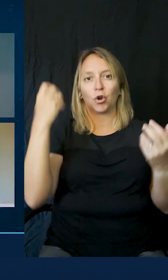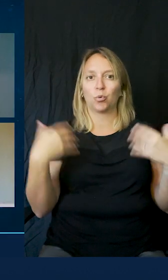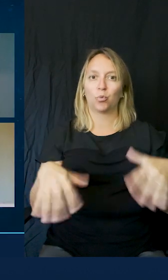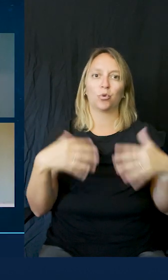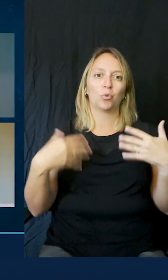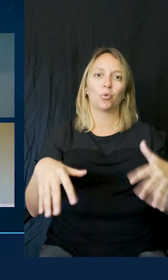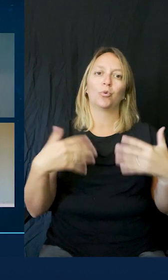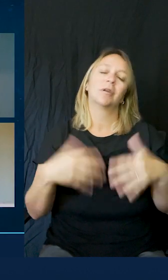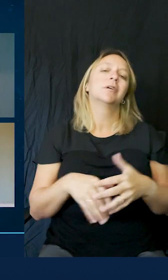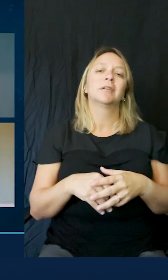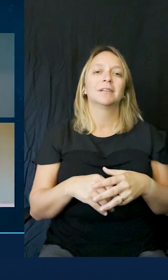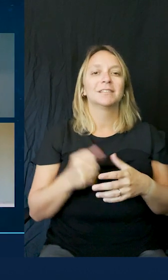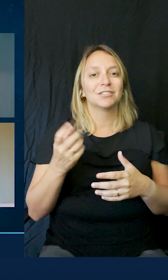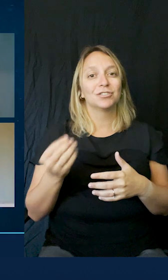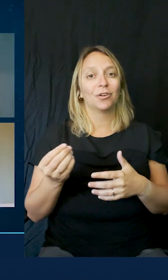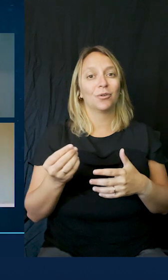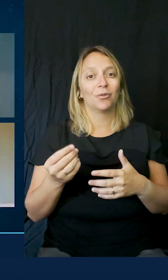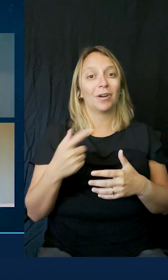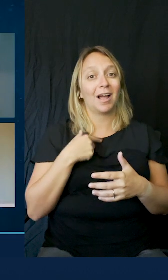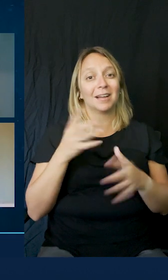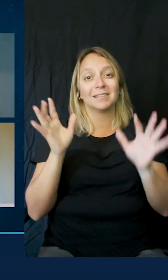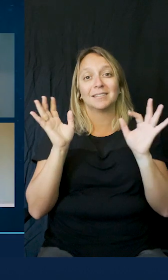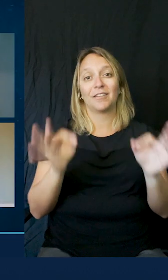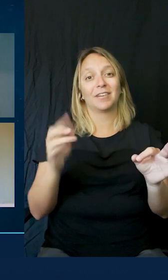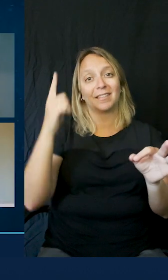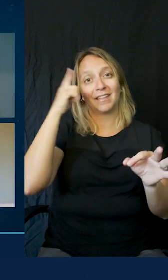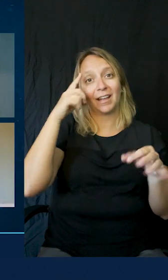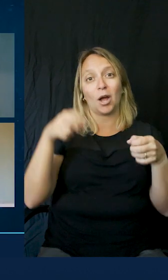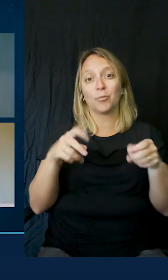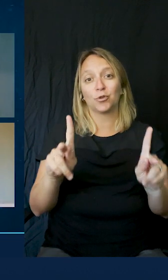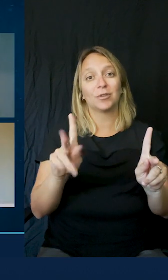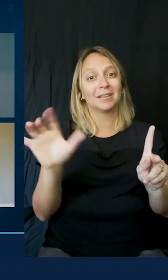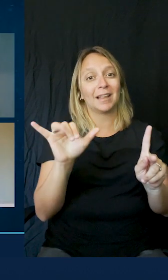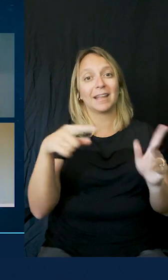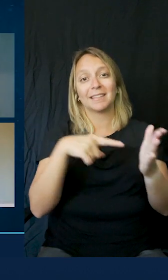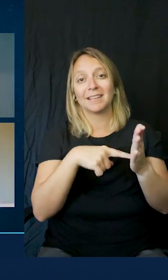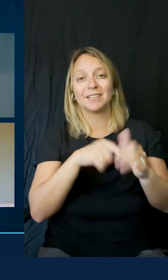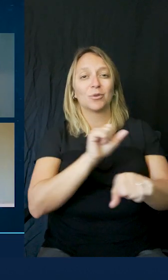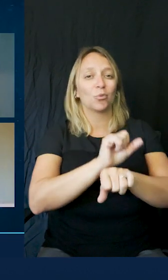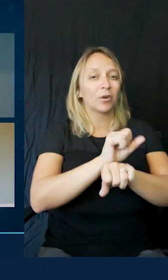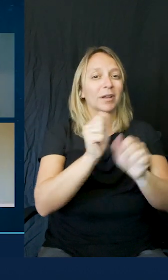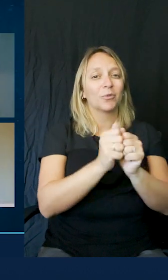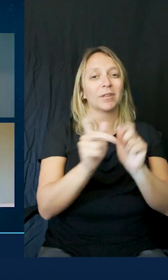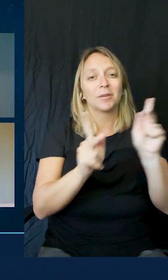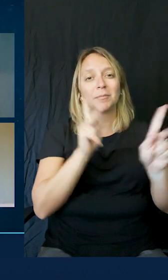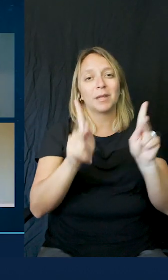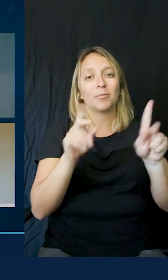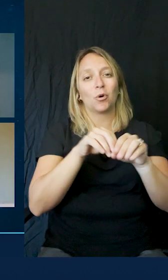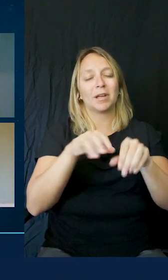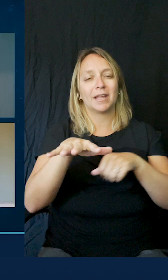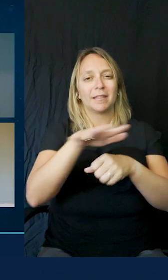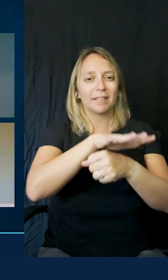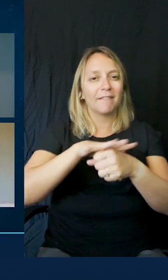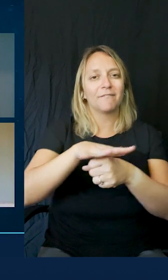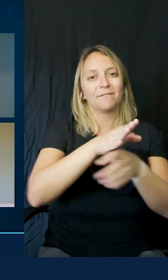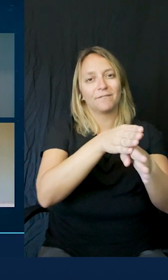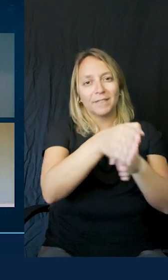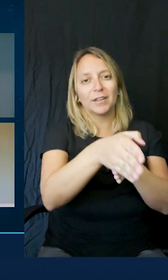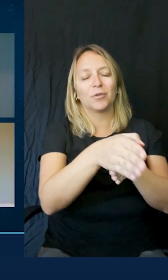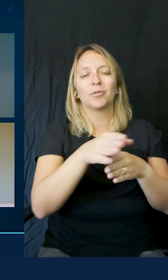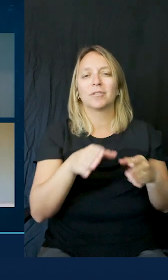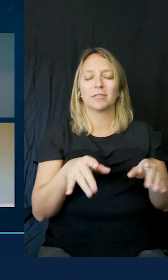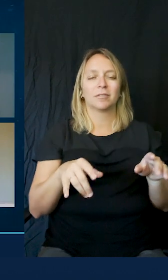And so I definitely think opportunities like this, working with people in the field from all walks of life that have the